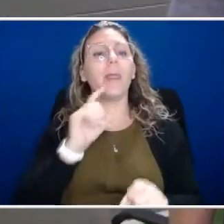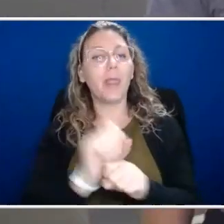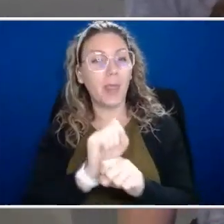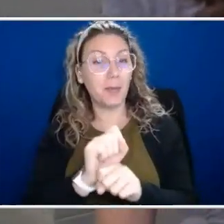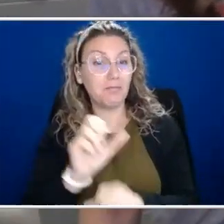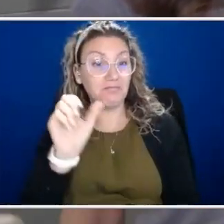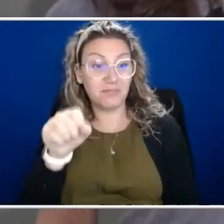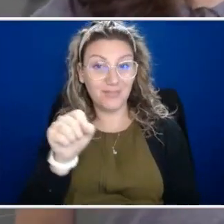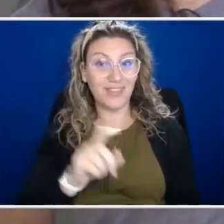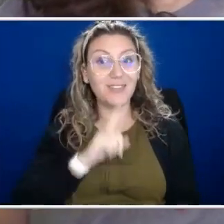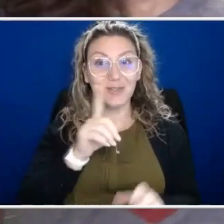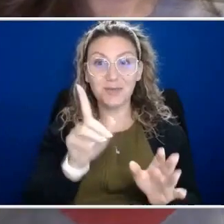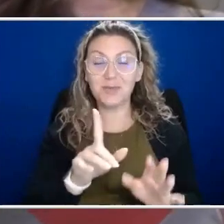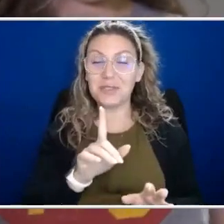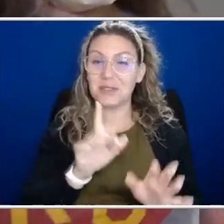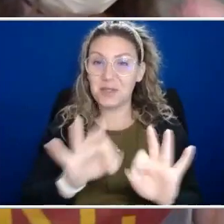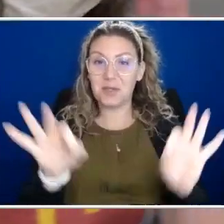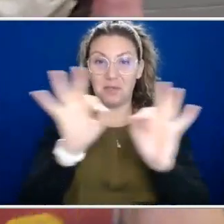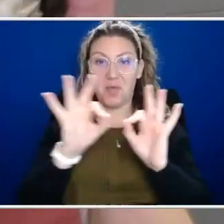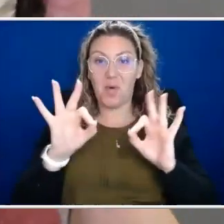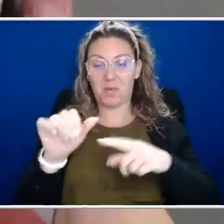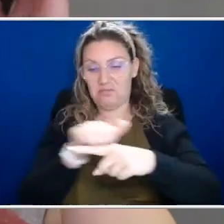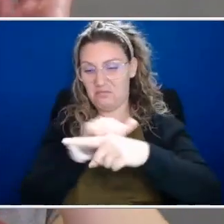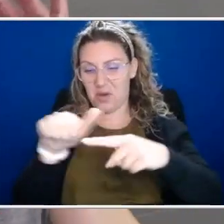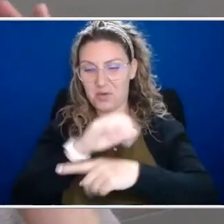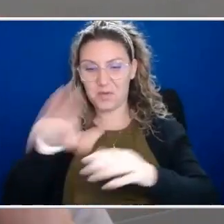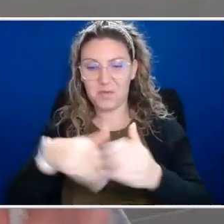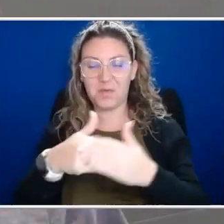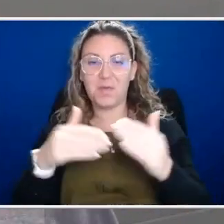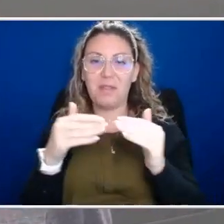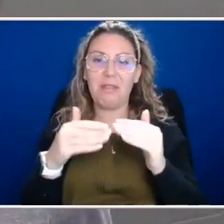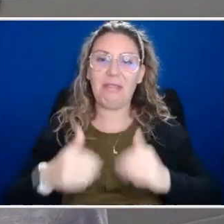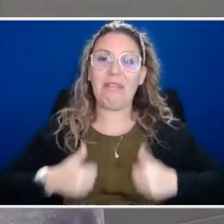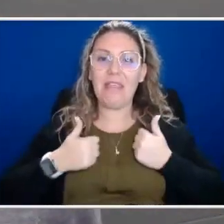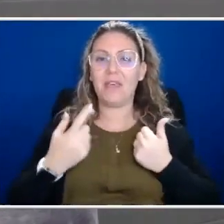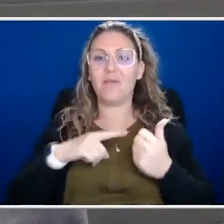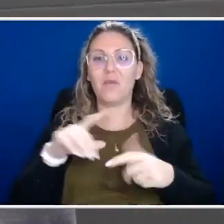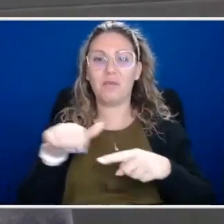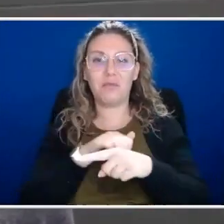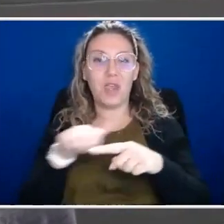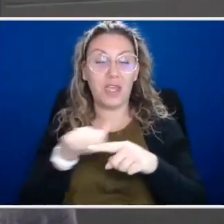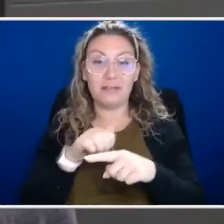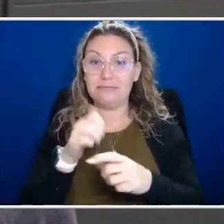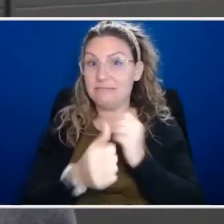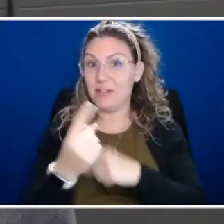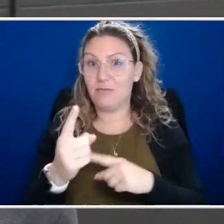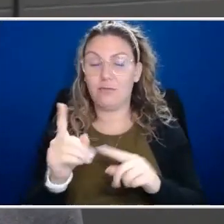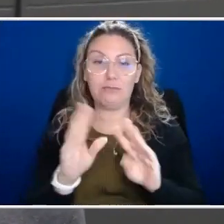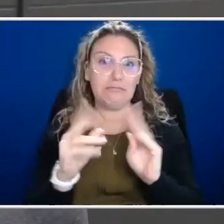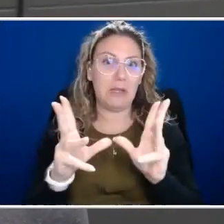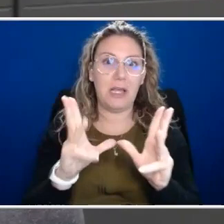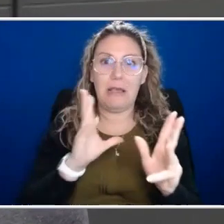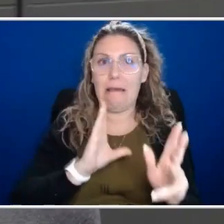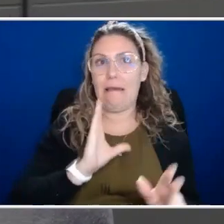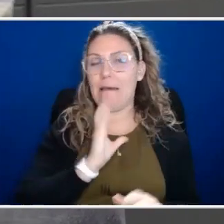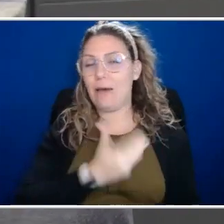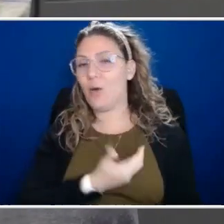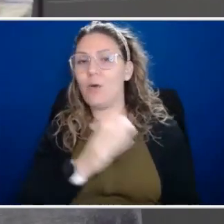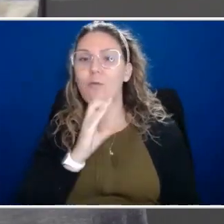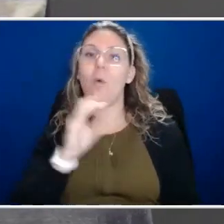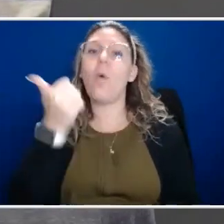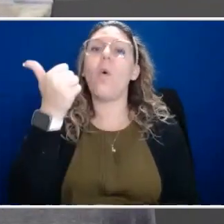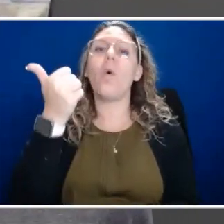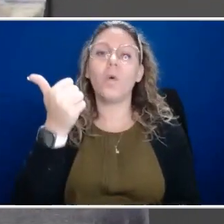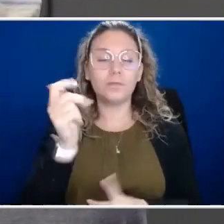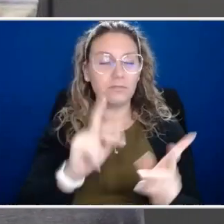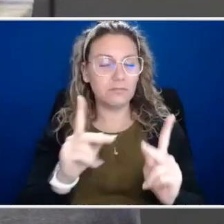important to practice it throughout your entire life. We practice it with everyone from, obviously, with our older individuals, but with our collegiate athletes as